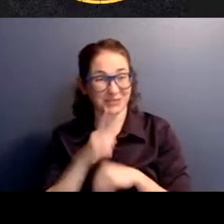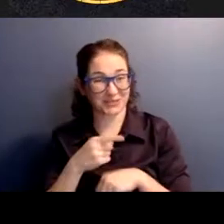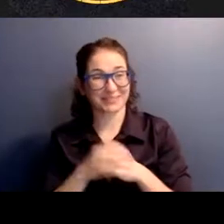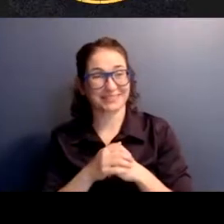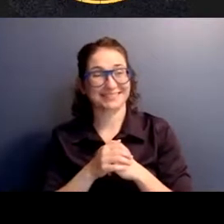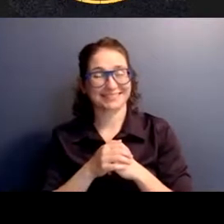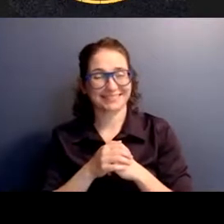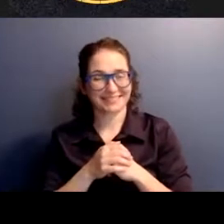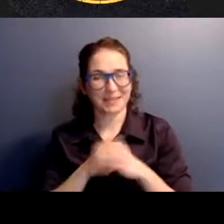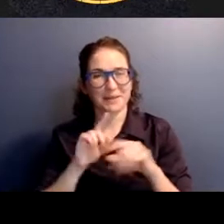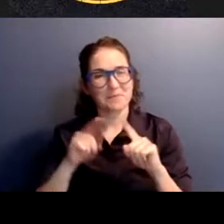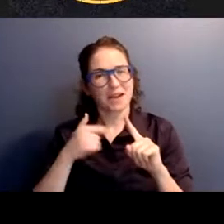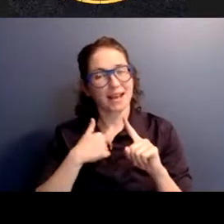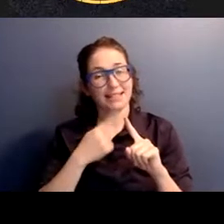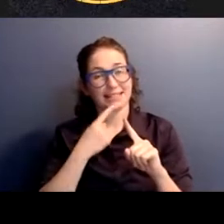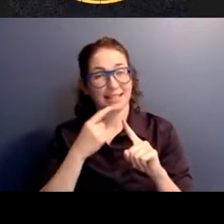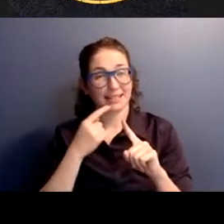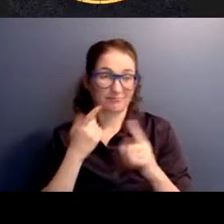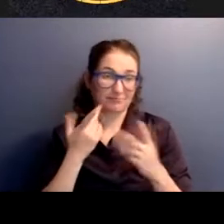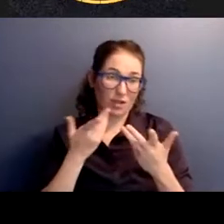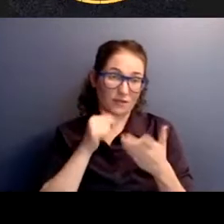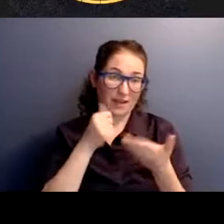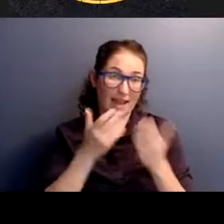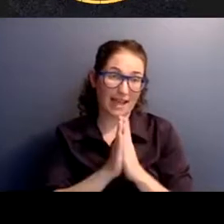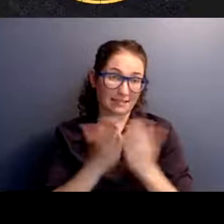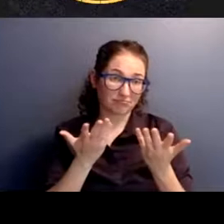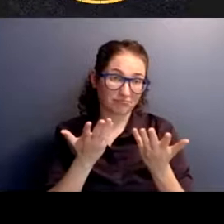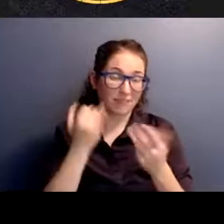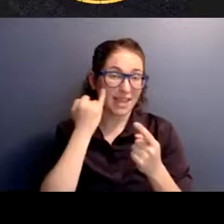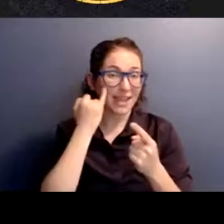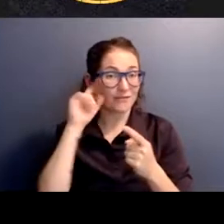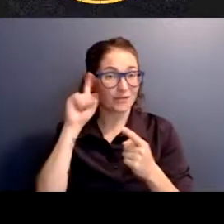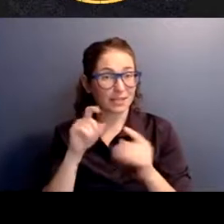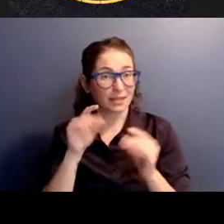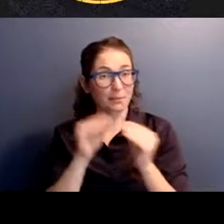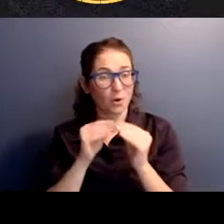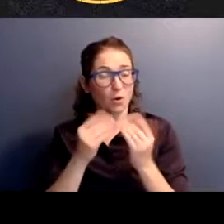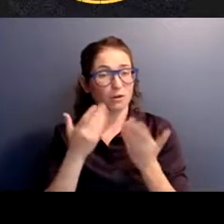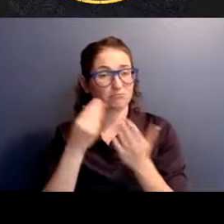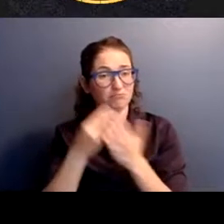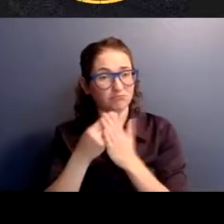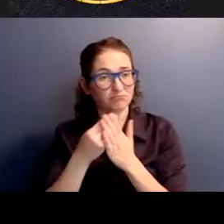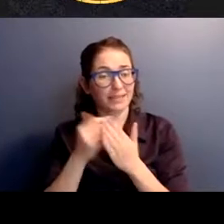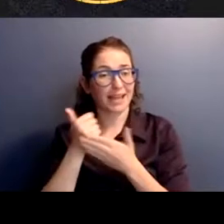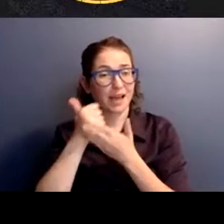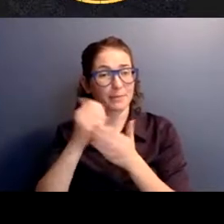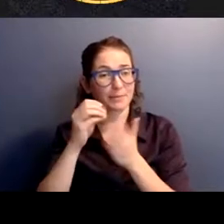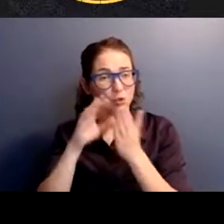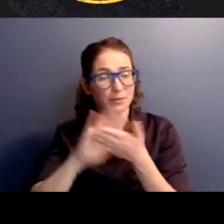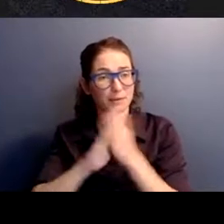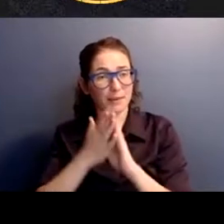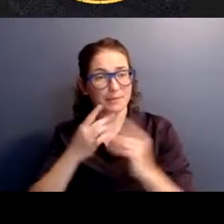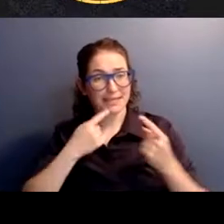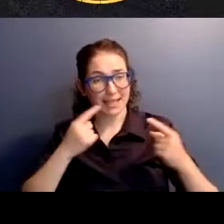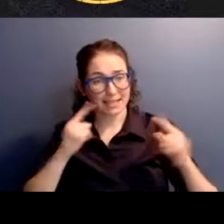But, you know, I'm a fan of you have not because you ask not. If you need more aid to help your students be successful,